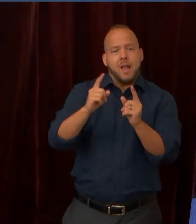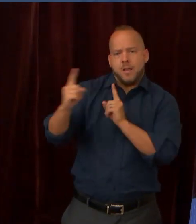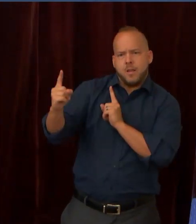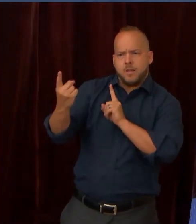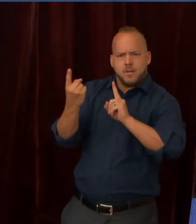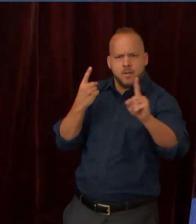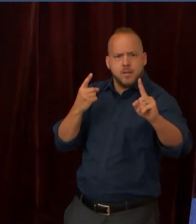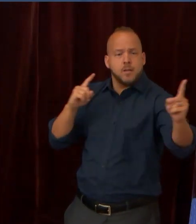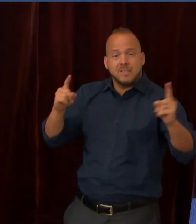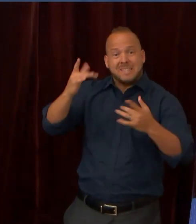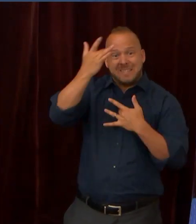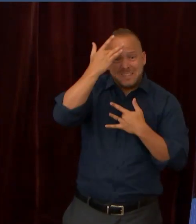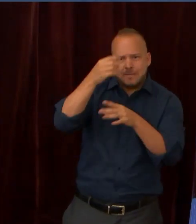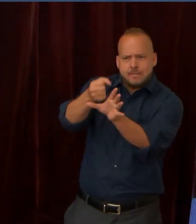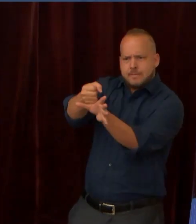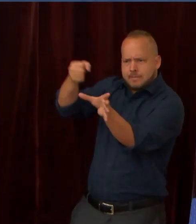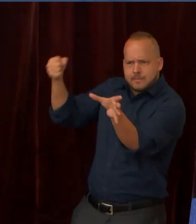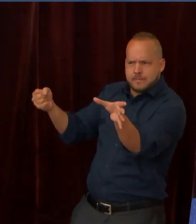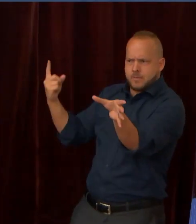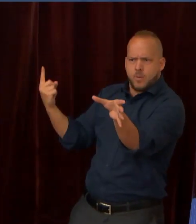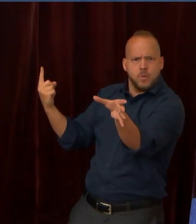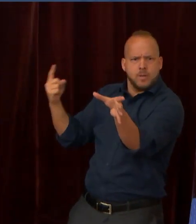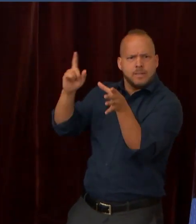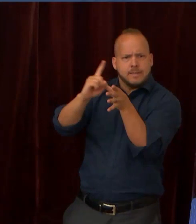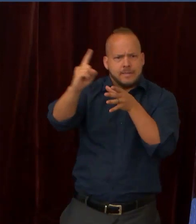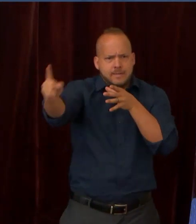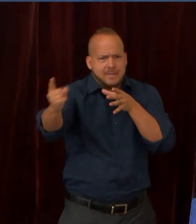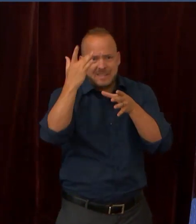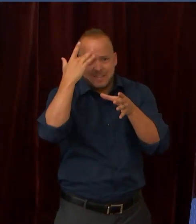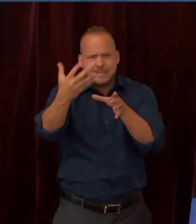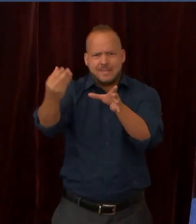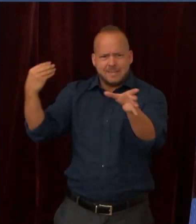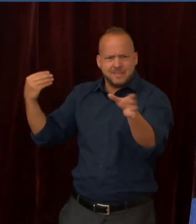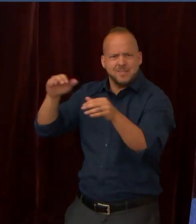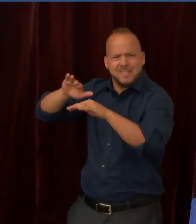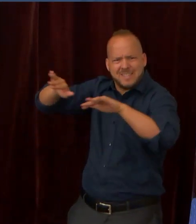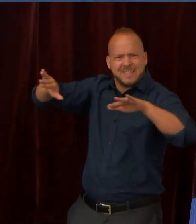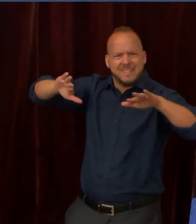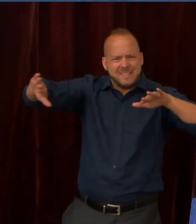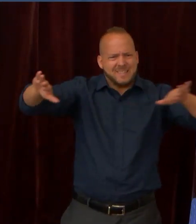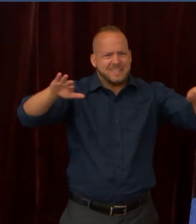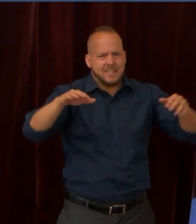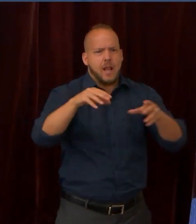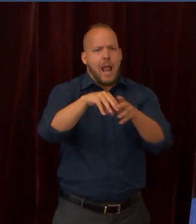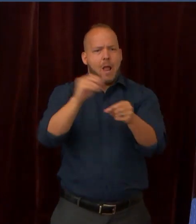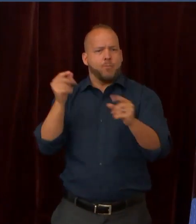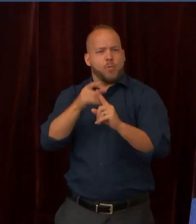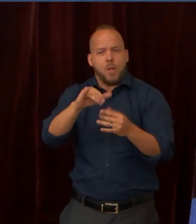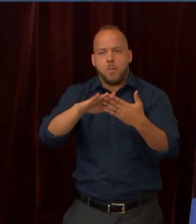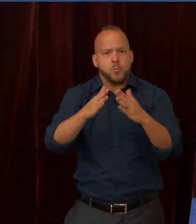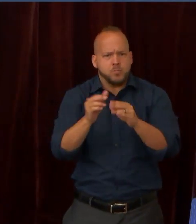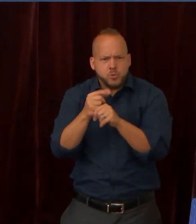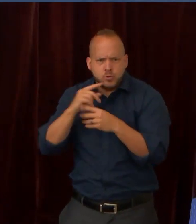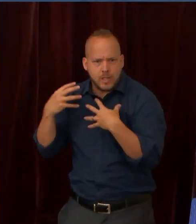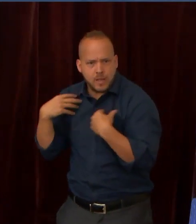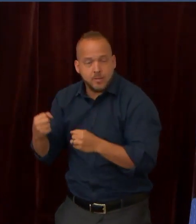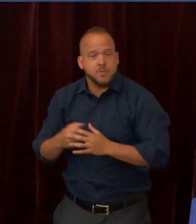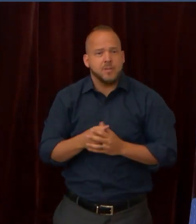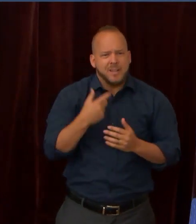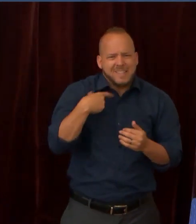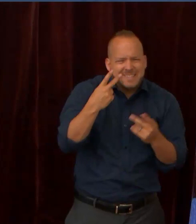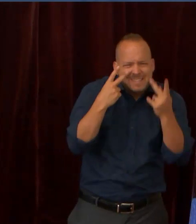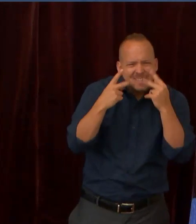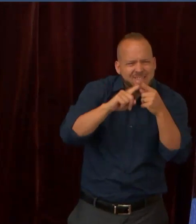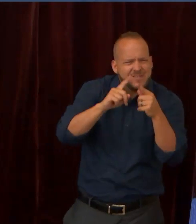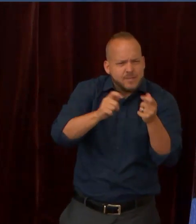but we need to have that confidence that it will, because we continue to have some hot spots, and according to the modelers, we